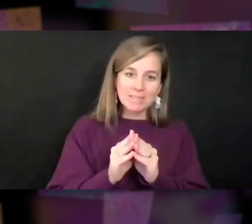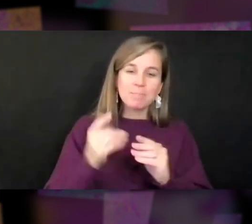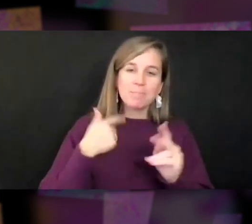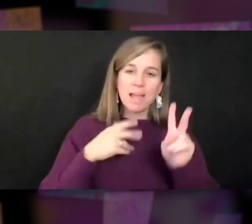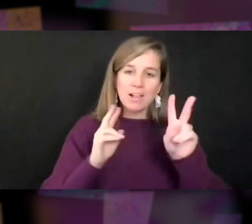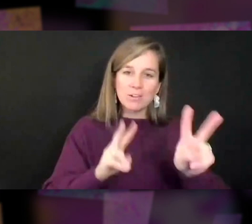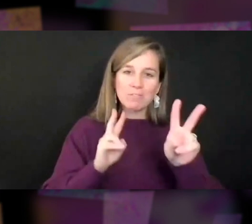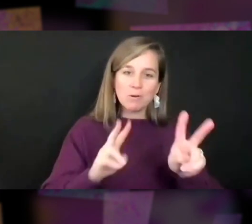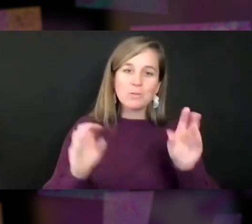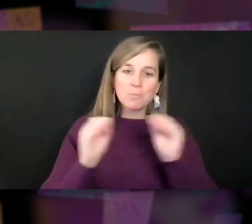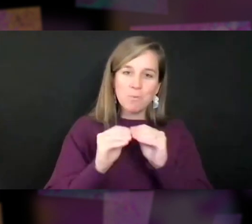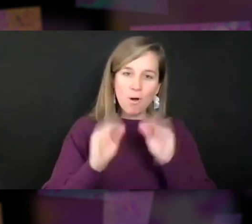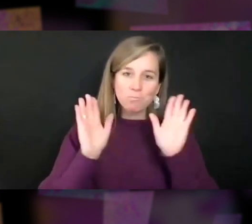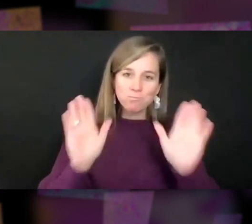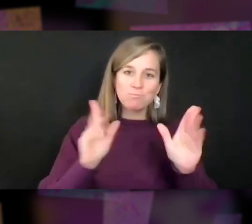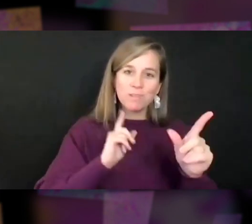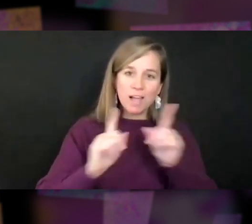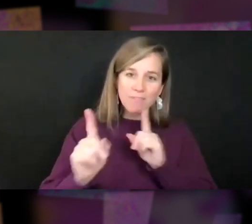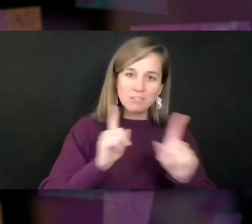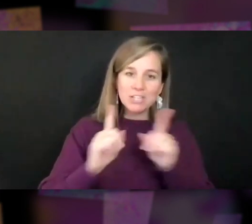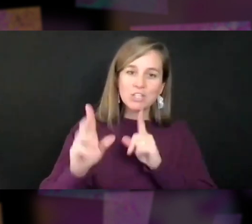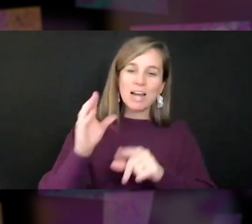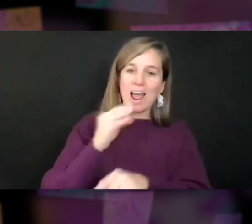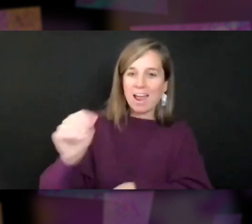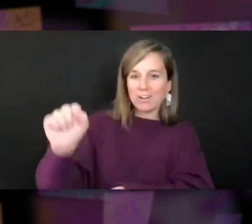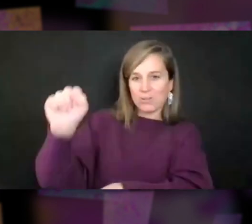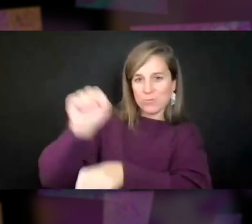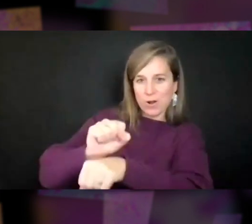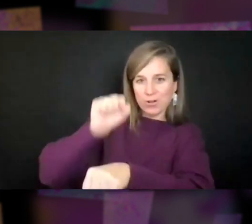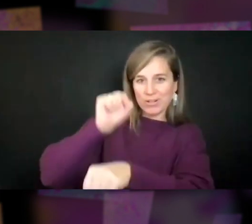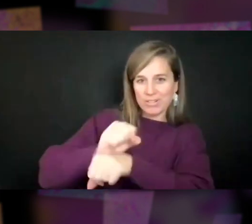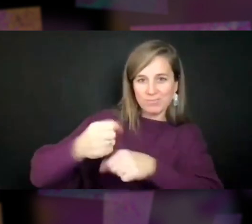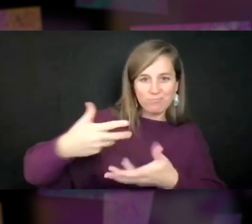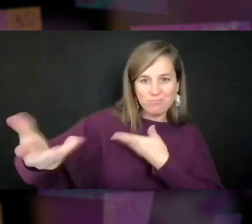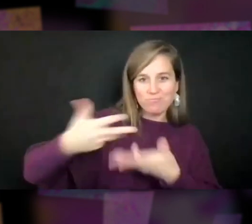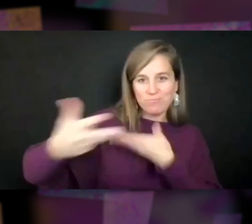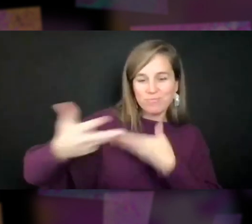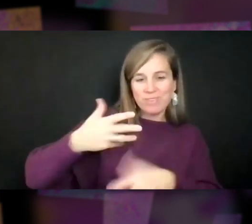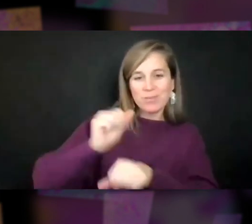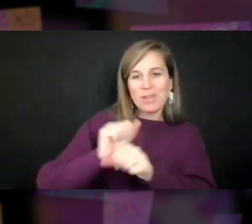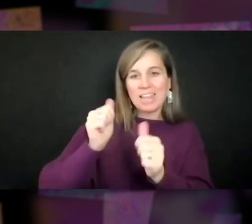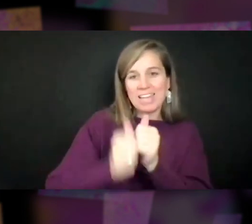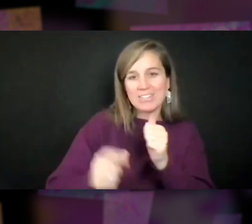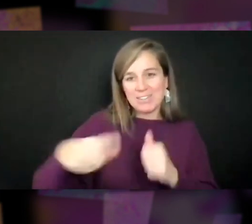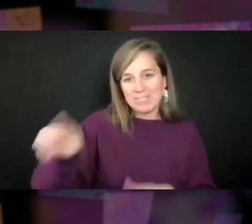I look forward to more conversation and work with each and every one of you.